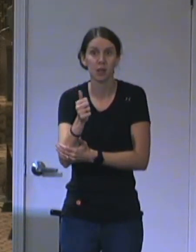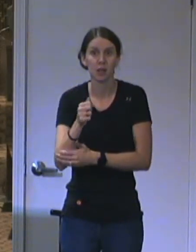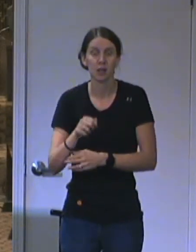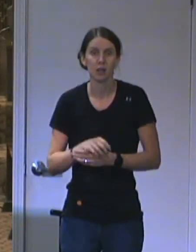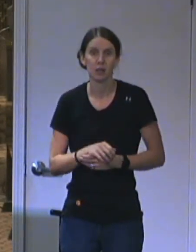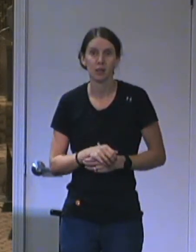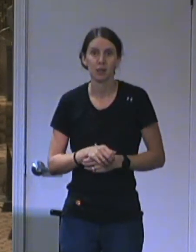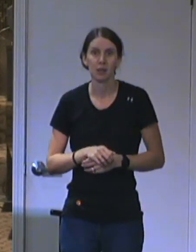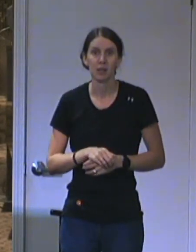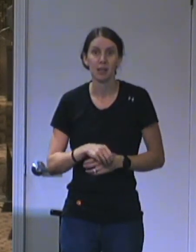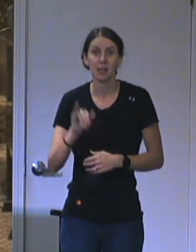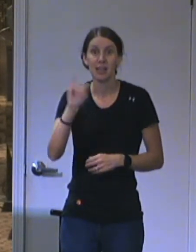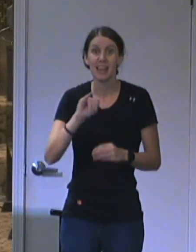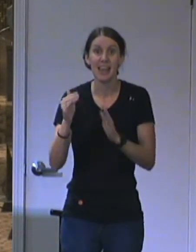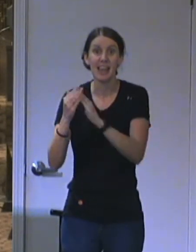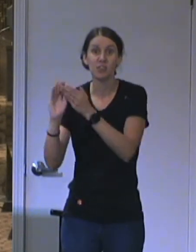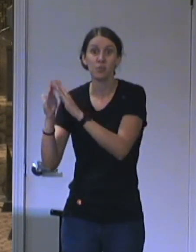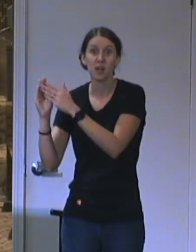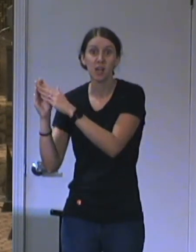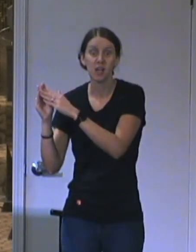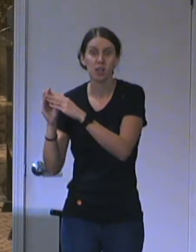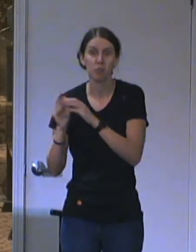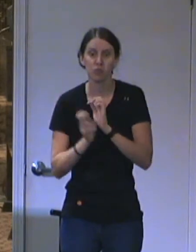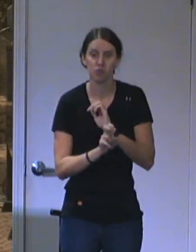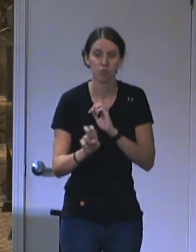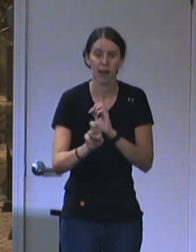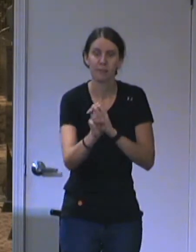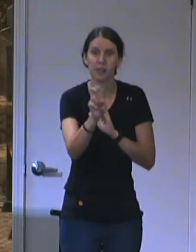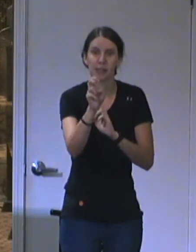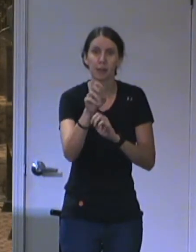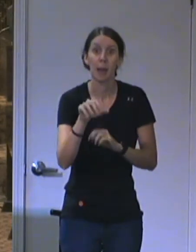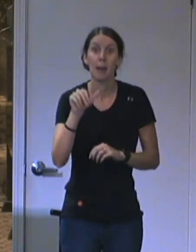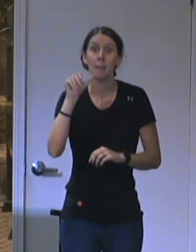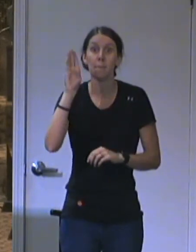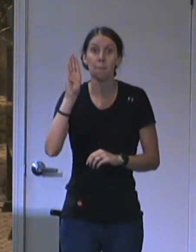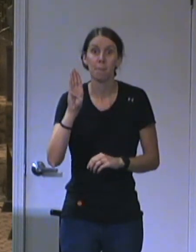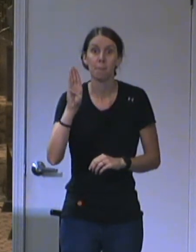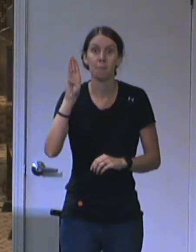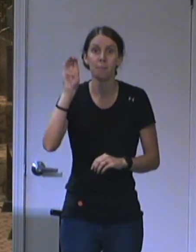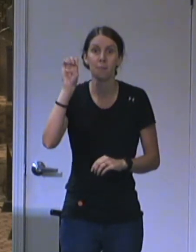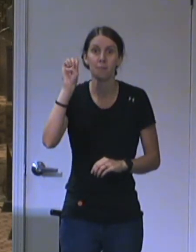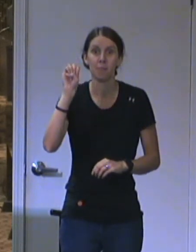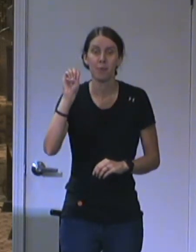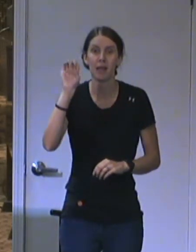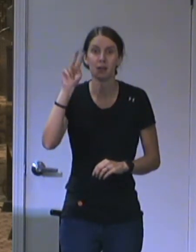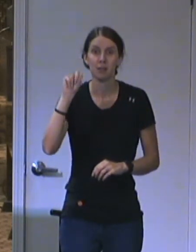moving, Benjamin was out front. They led the way.